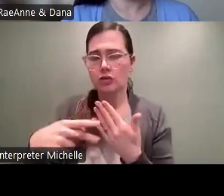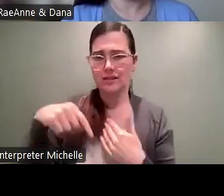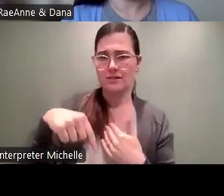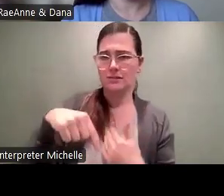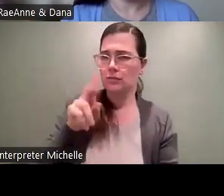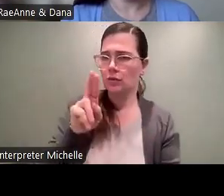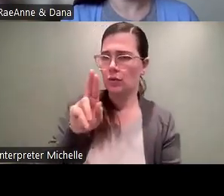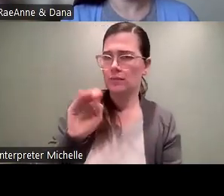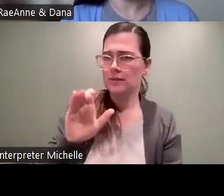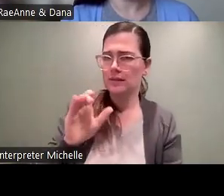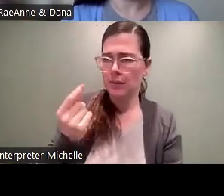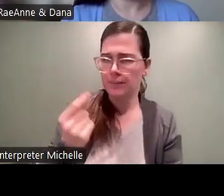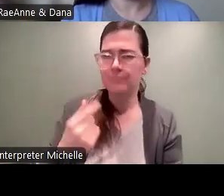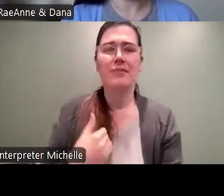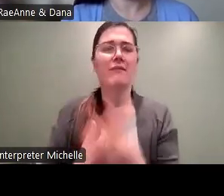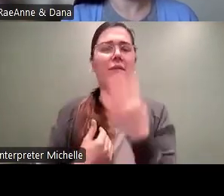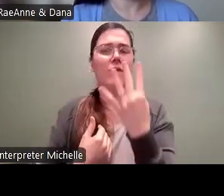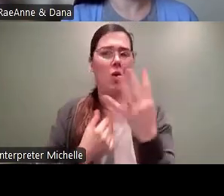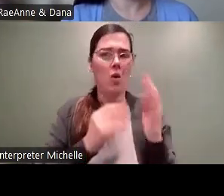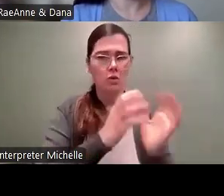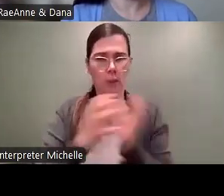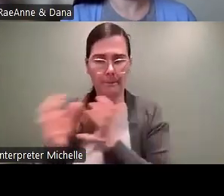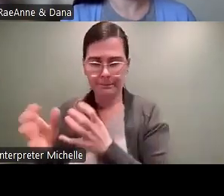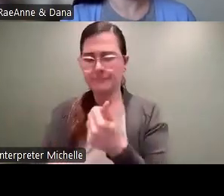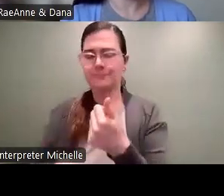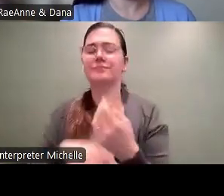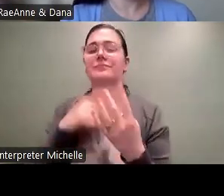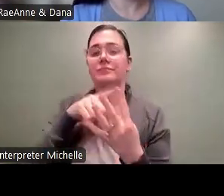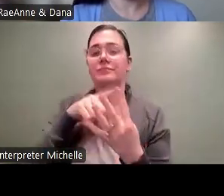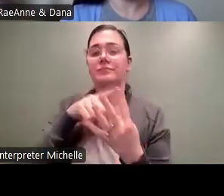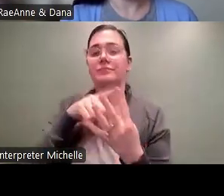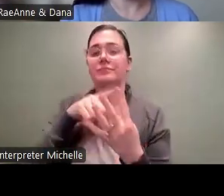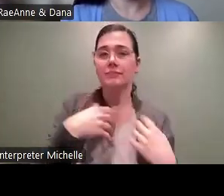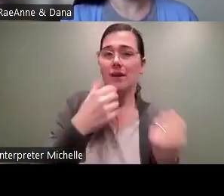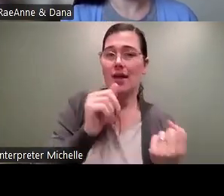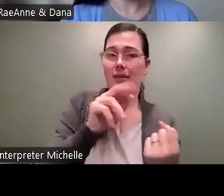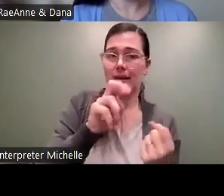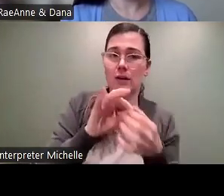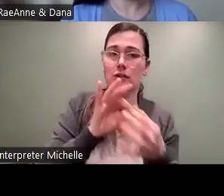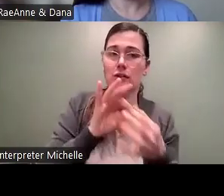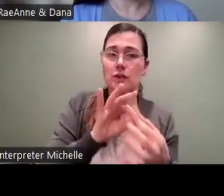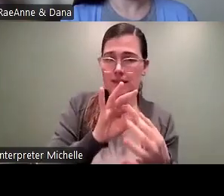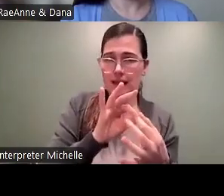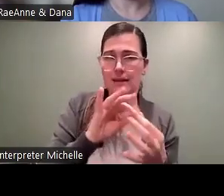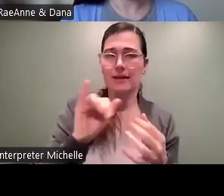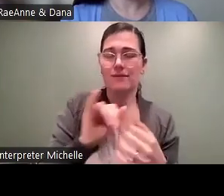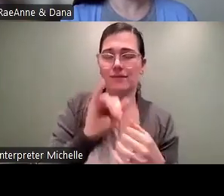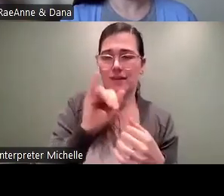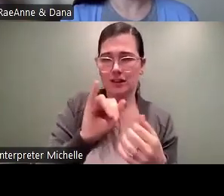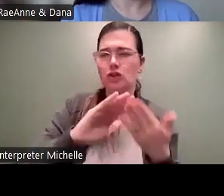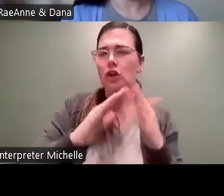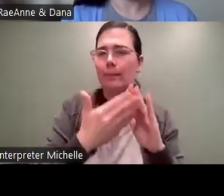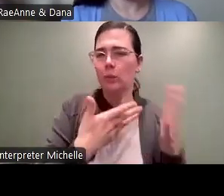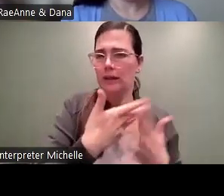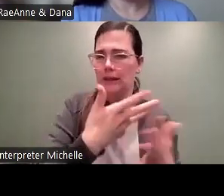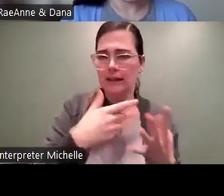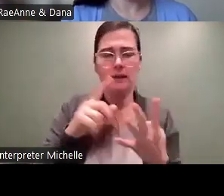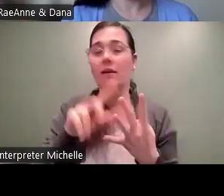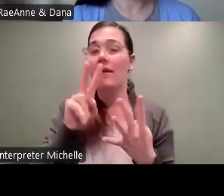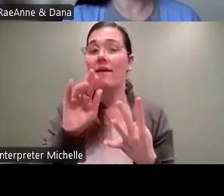4 groups: healthcare-associated infections, community interface, viral respiratory infections,